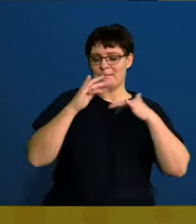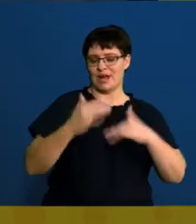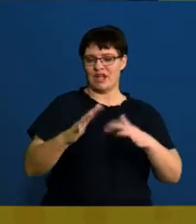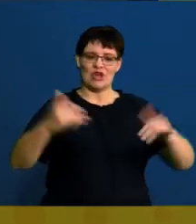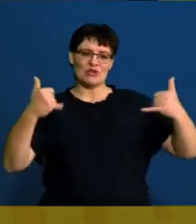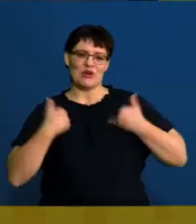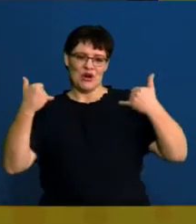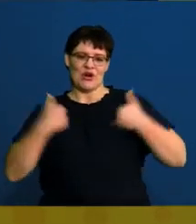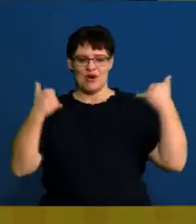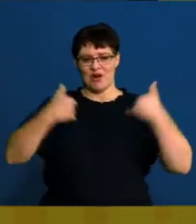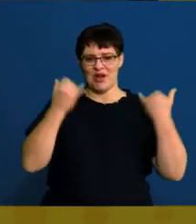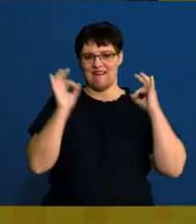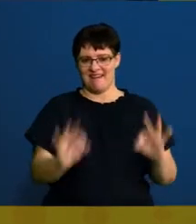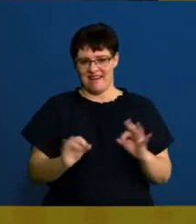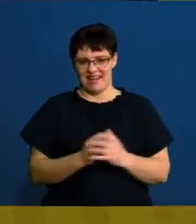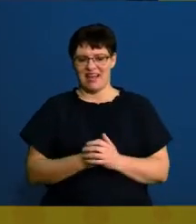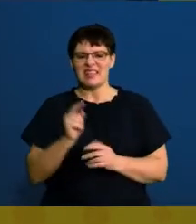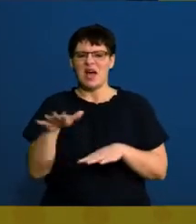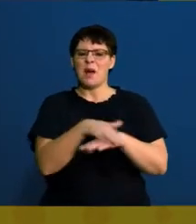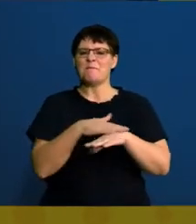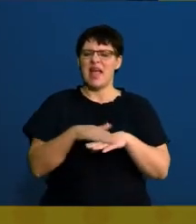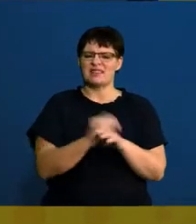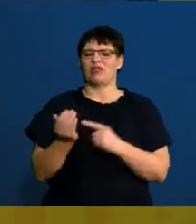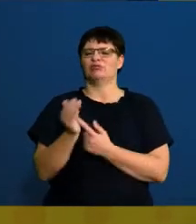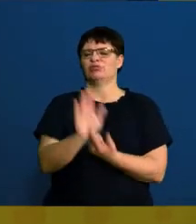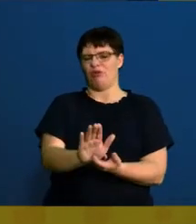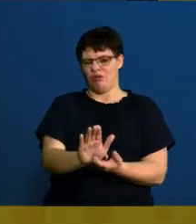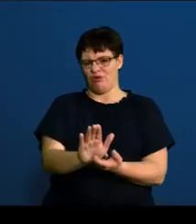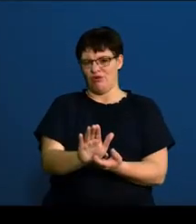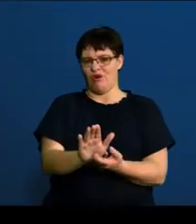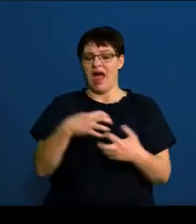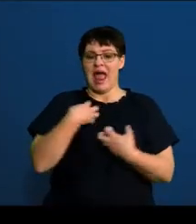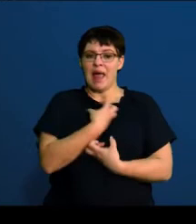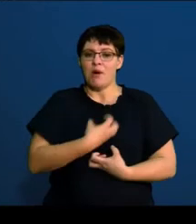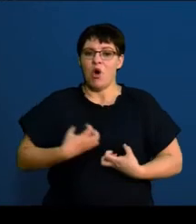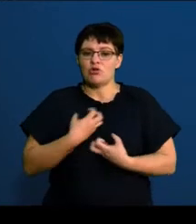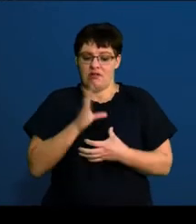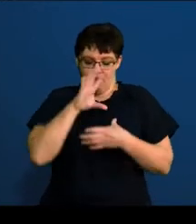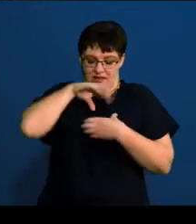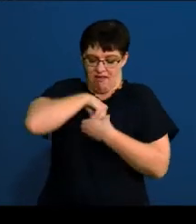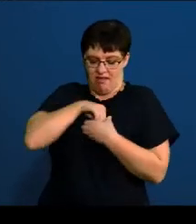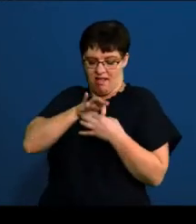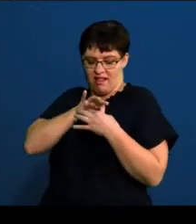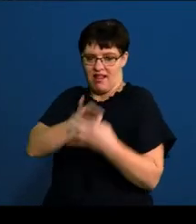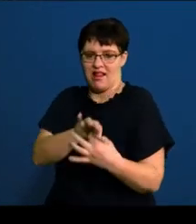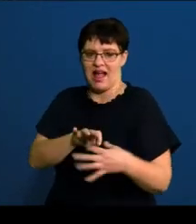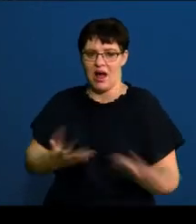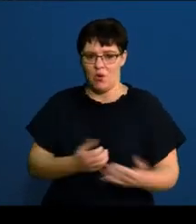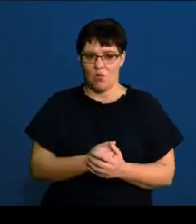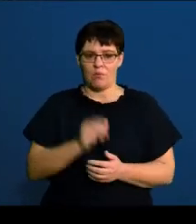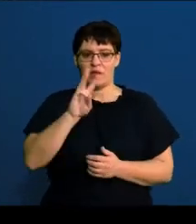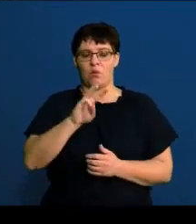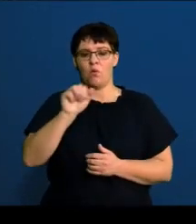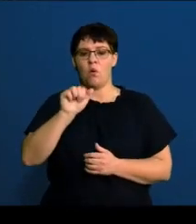themselves. These are just very basic adverts to show you how the emotional appeal works. And then Walmart, always